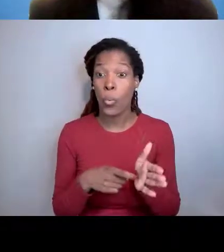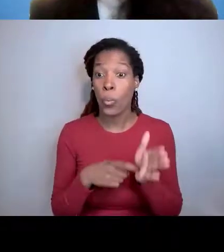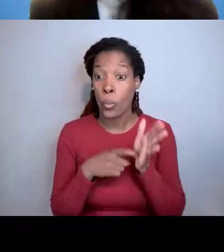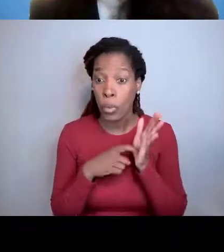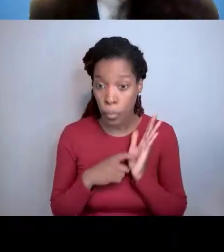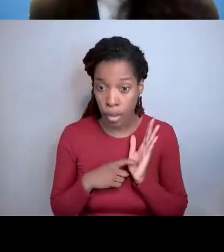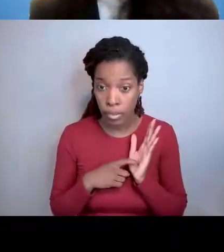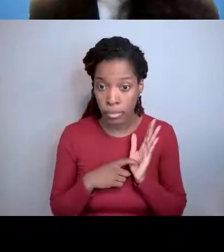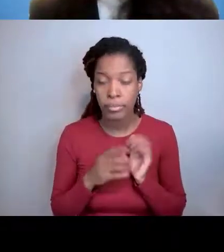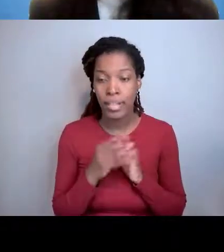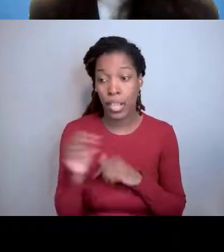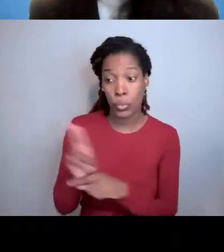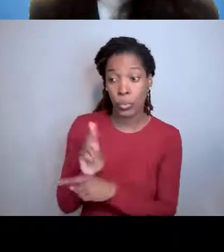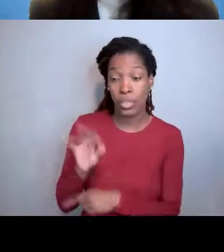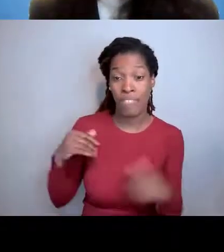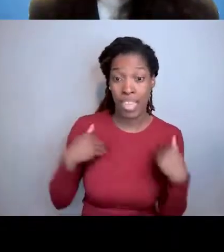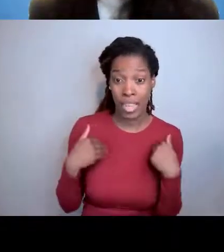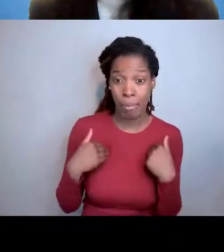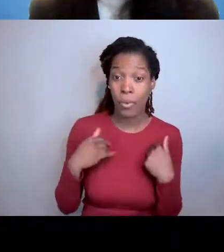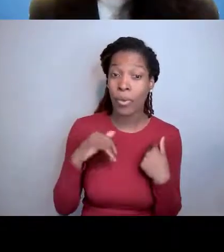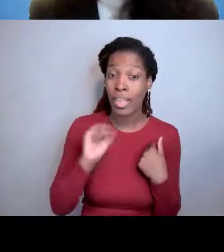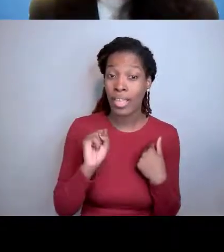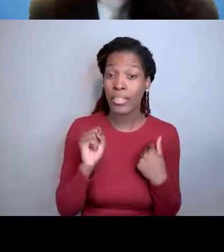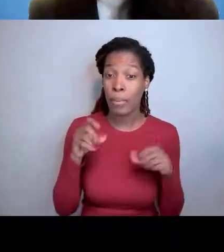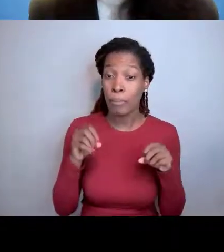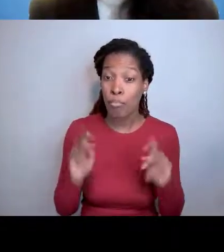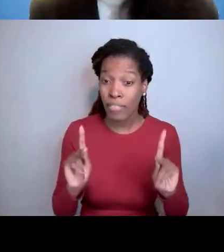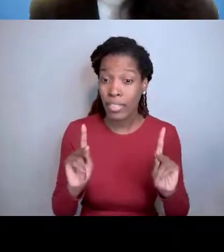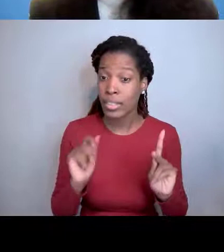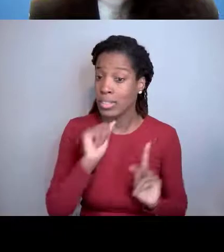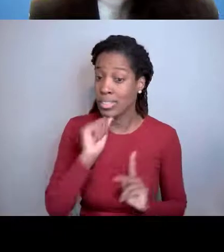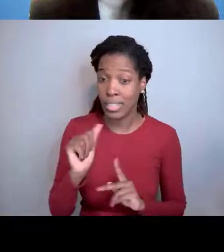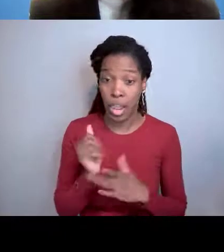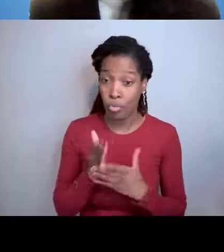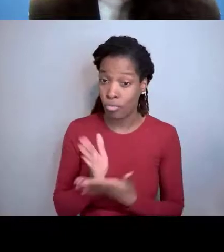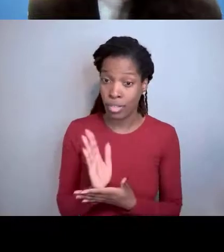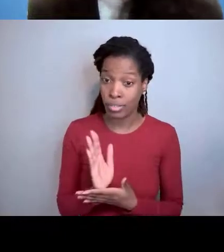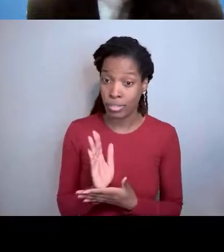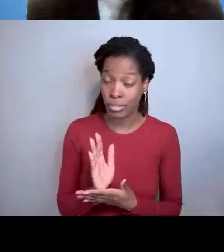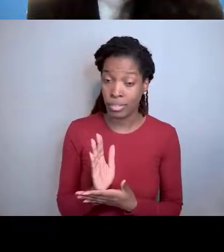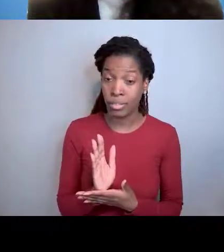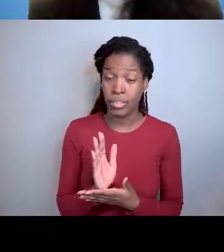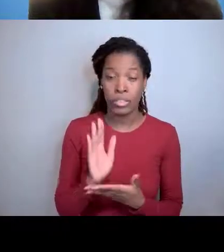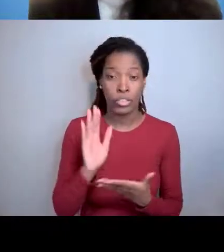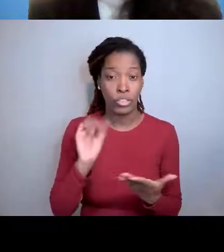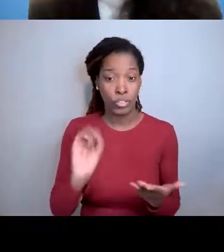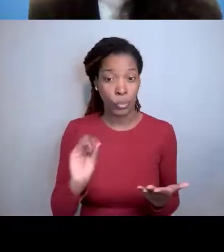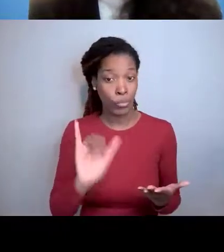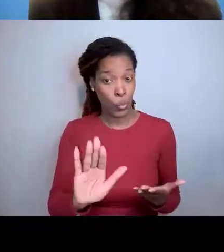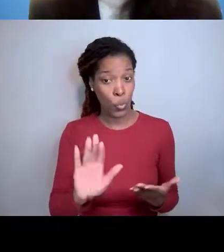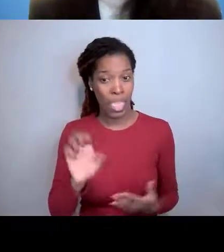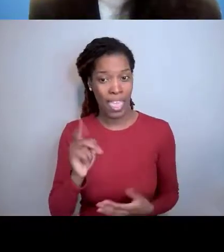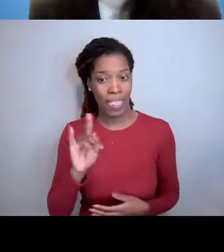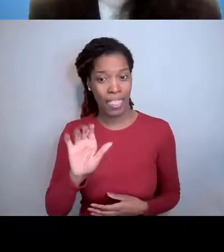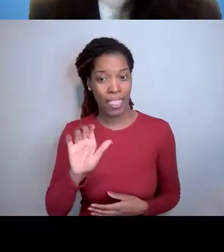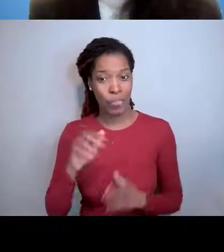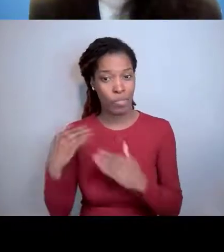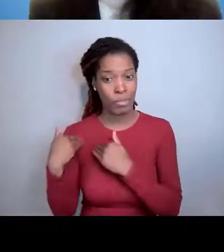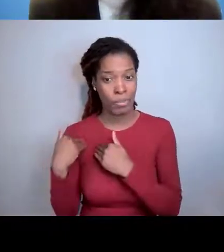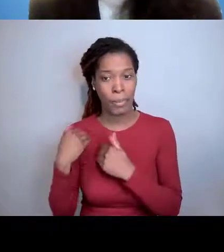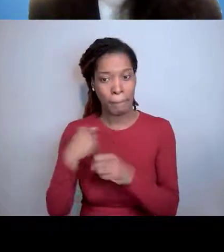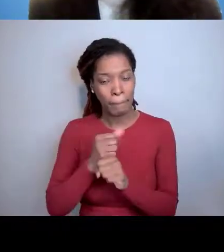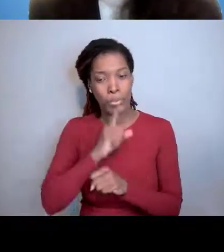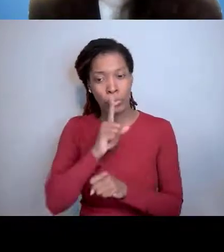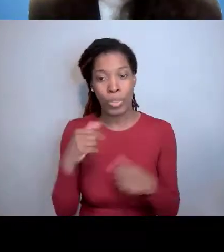and the use of animals is a privilege, not a right, and it's your ethical responsibility to ensure that animal